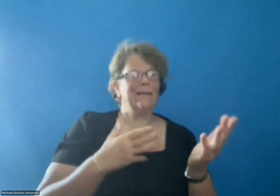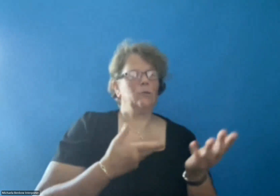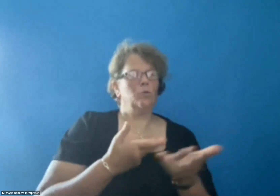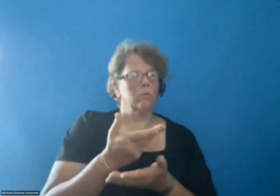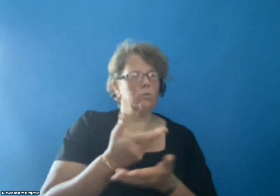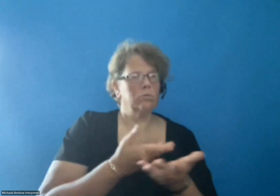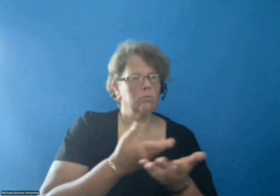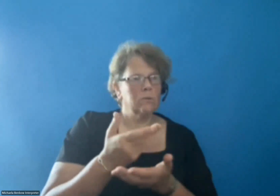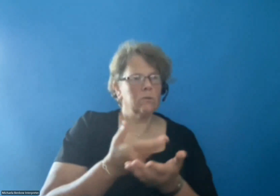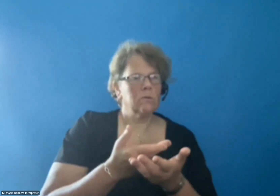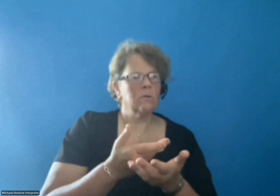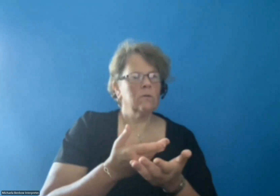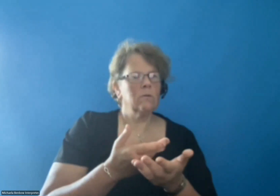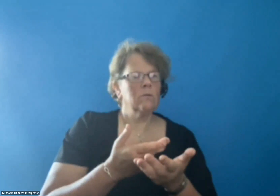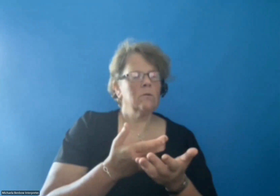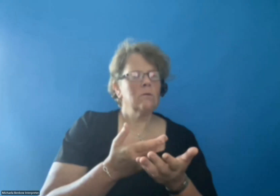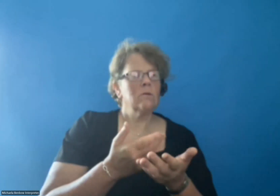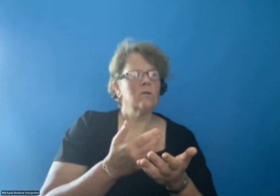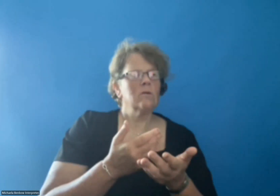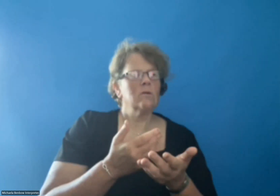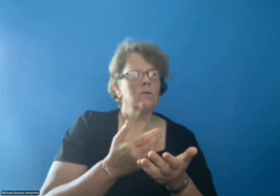lacks often the